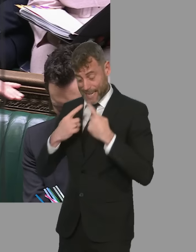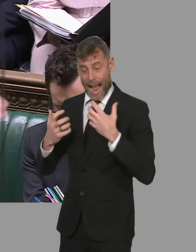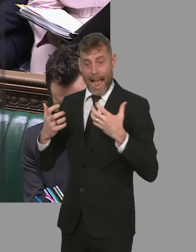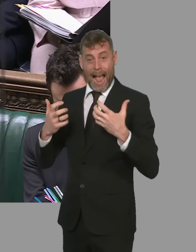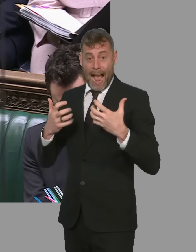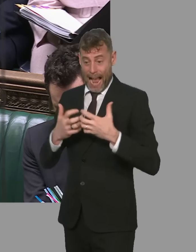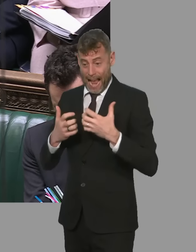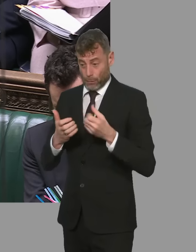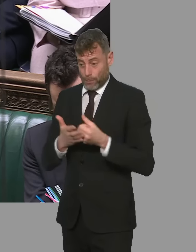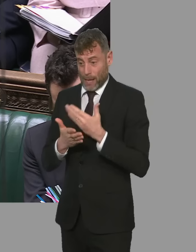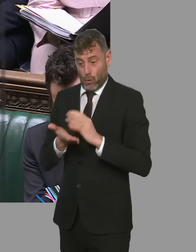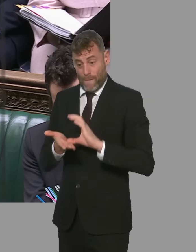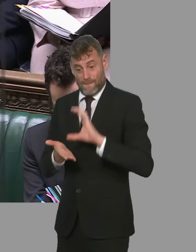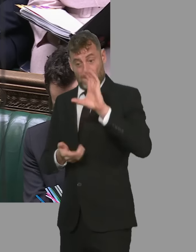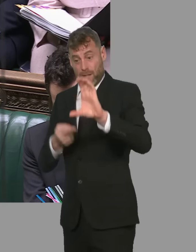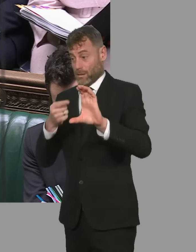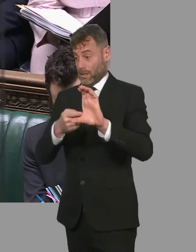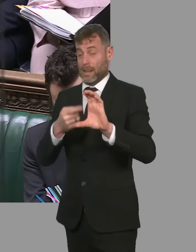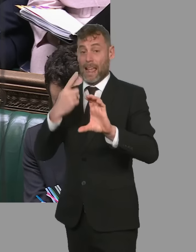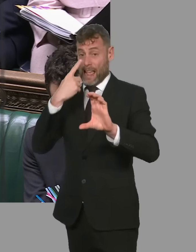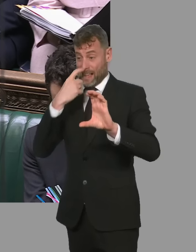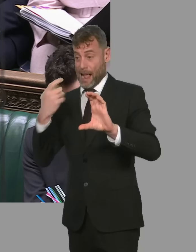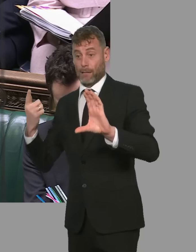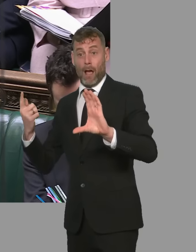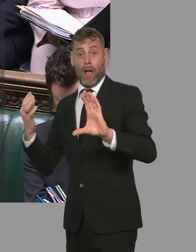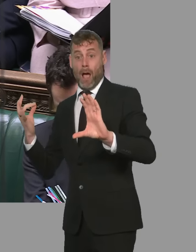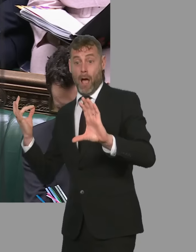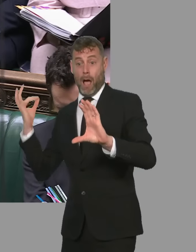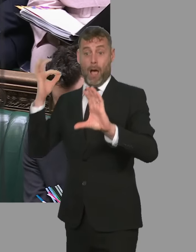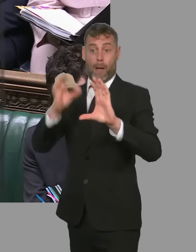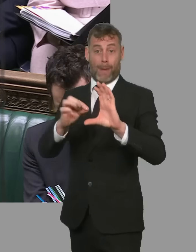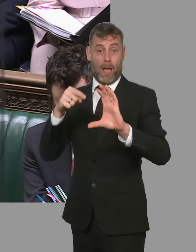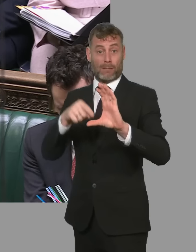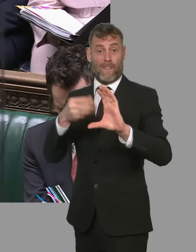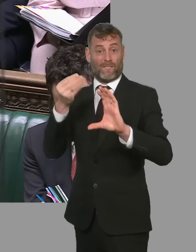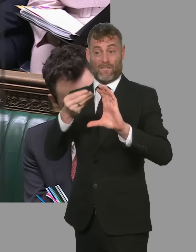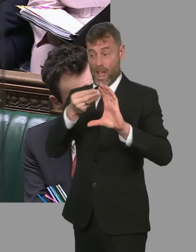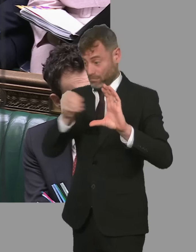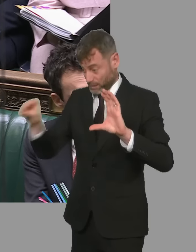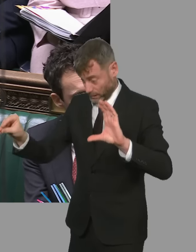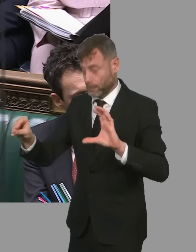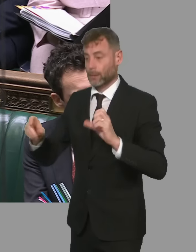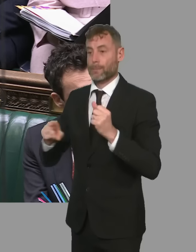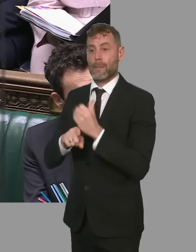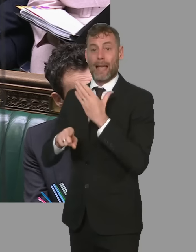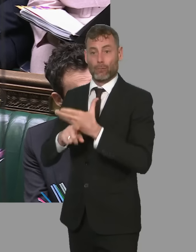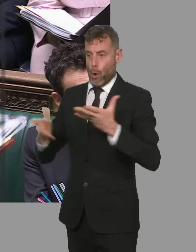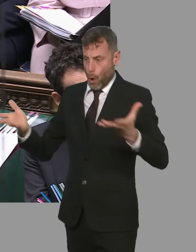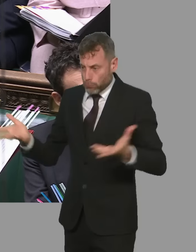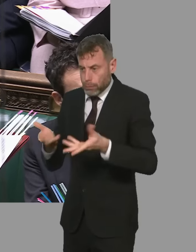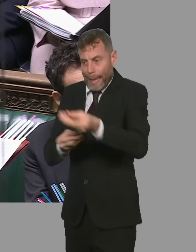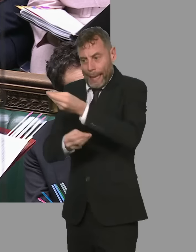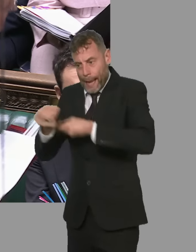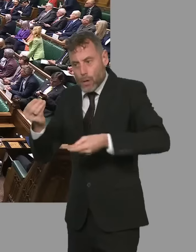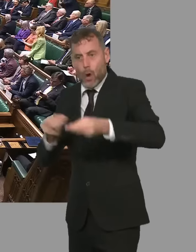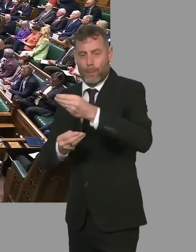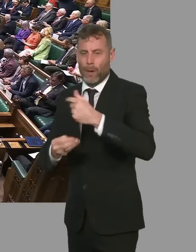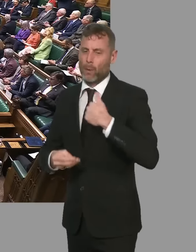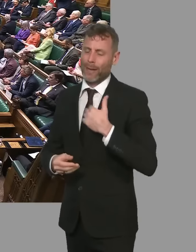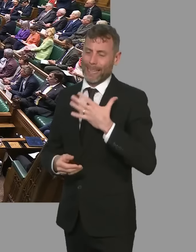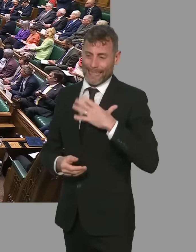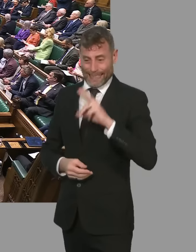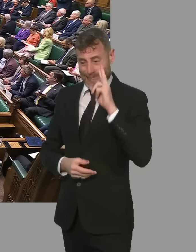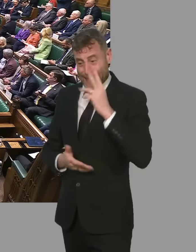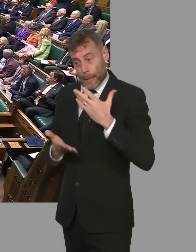a contribution so that the economic inactivity programmes, which we all value enormously, can continue.